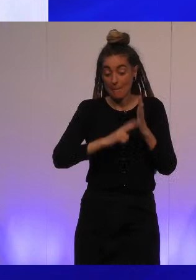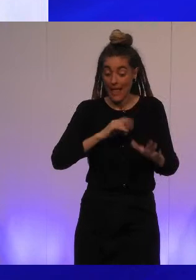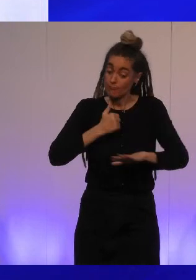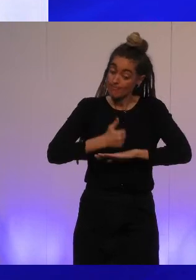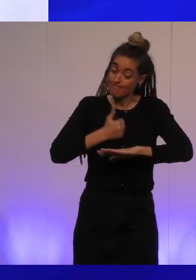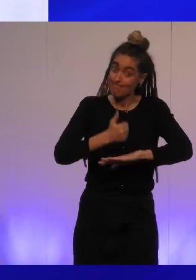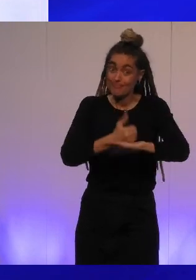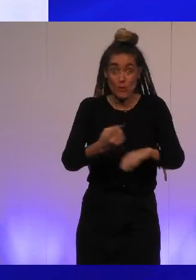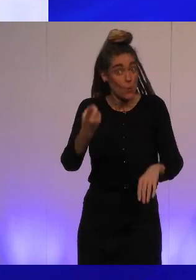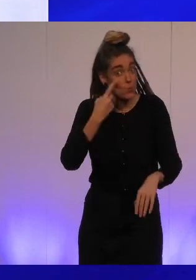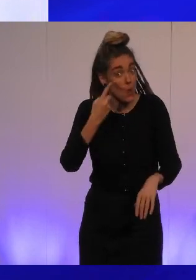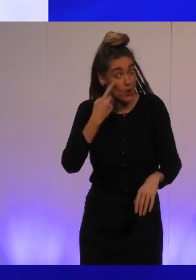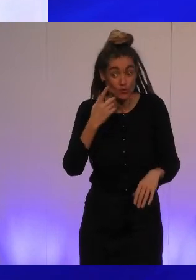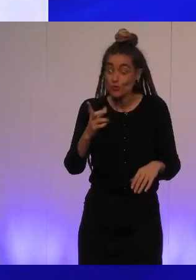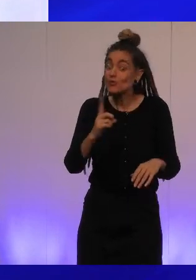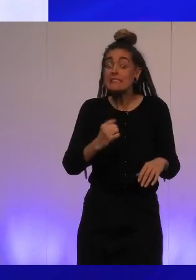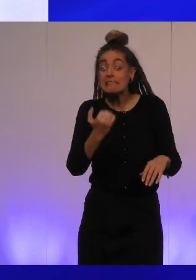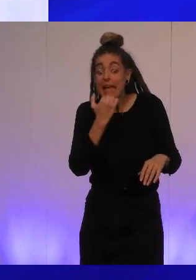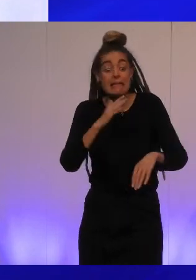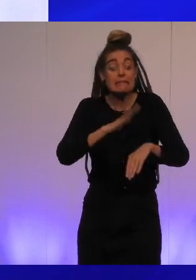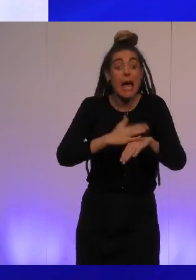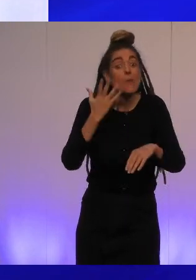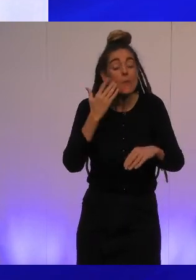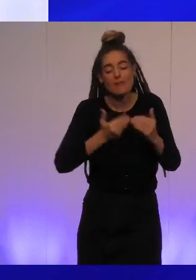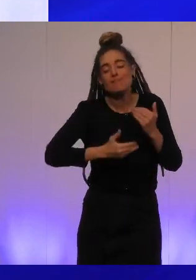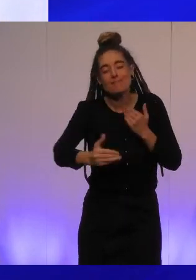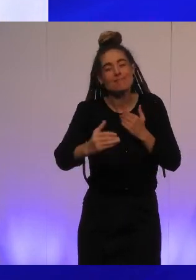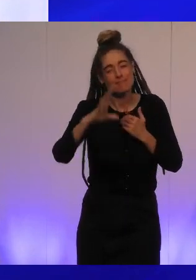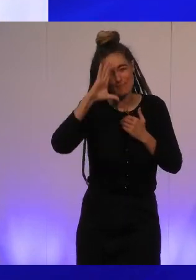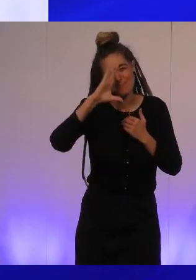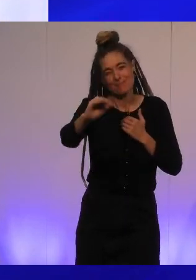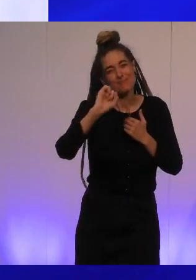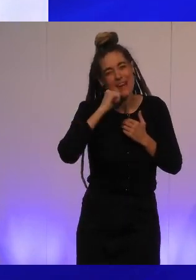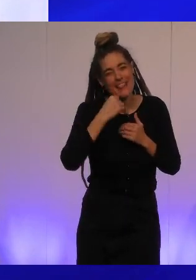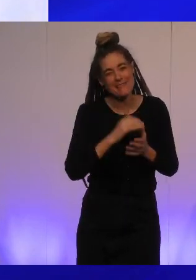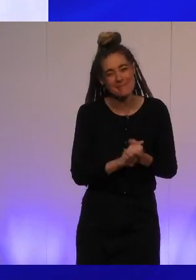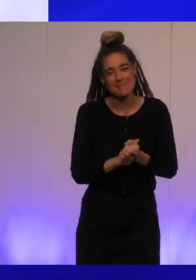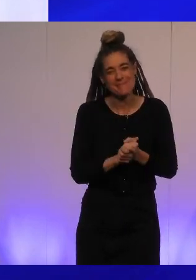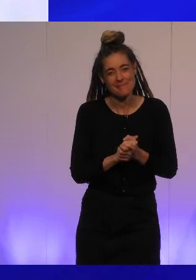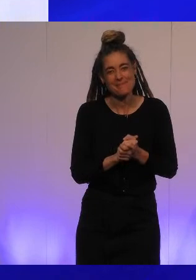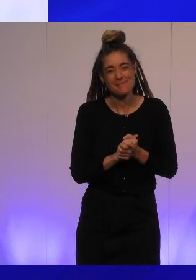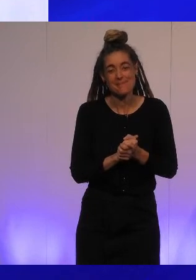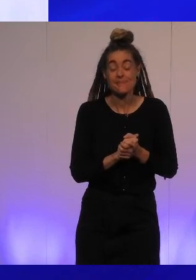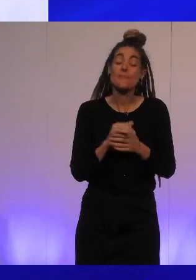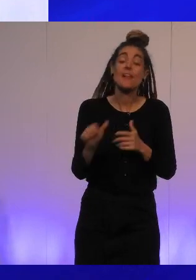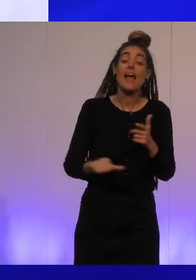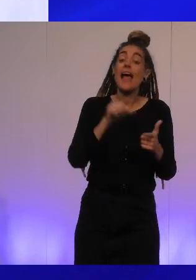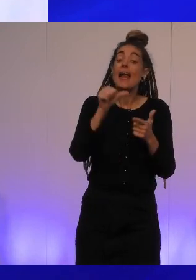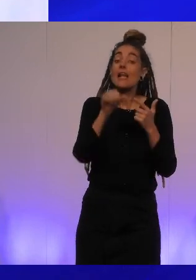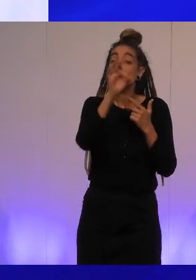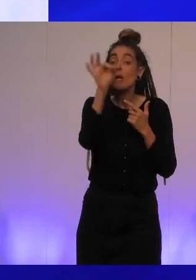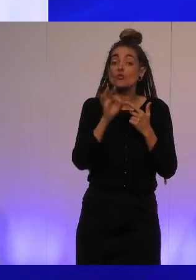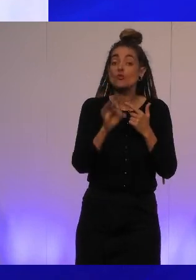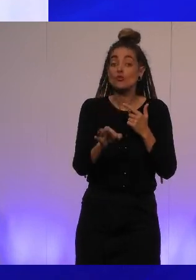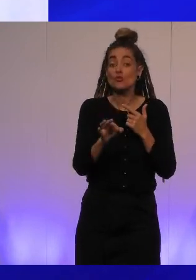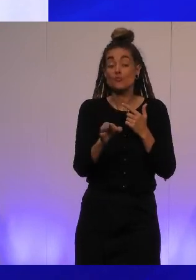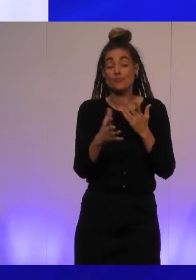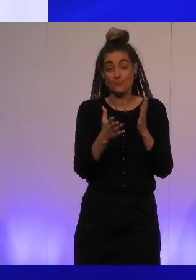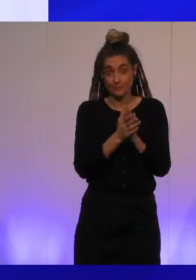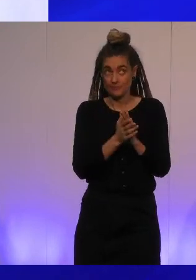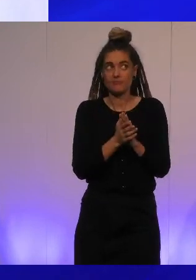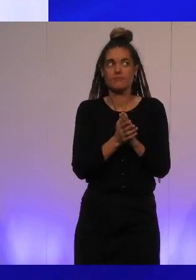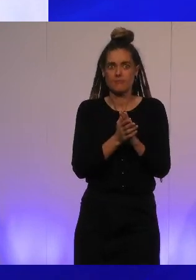in terms of dates and times. Very good. Well, the next question we have, Angie, is probably a